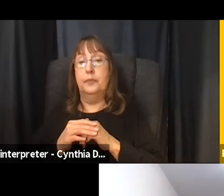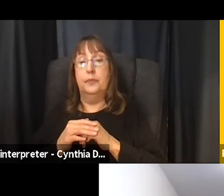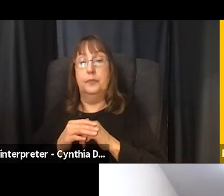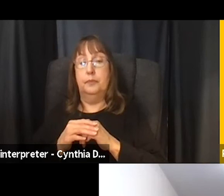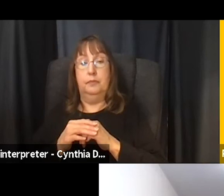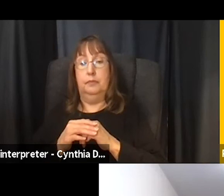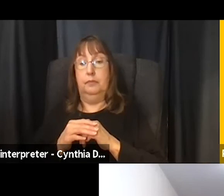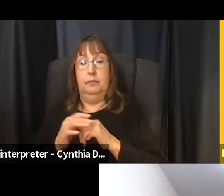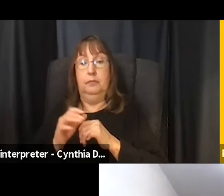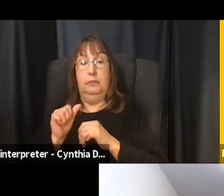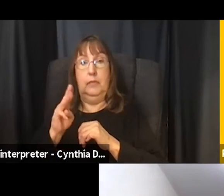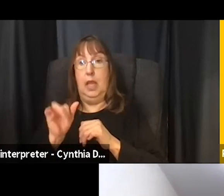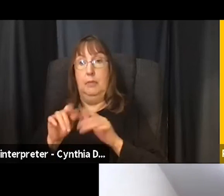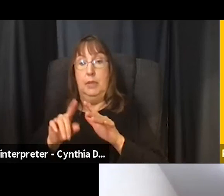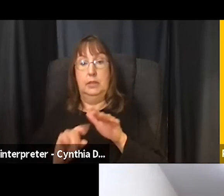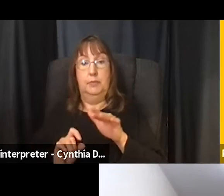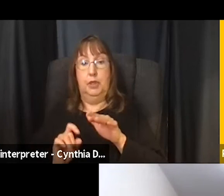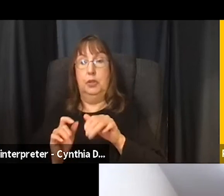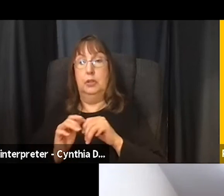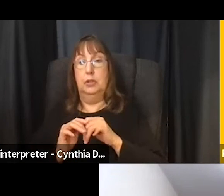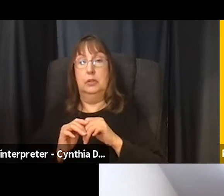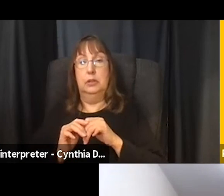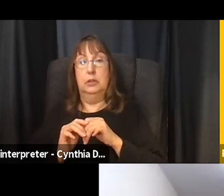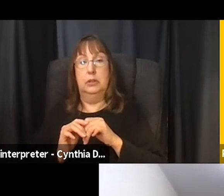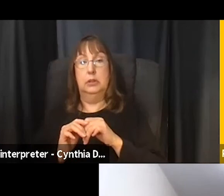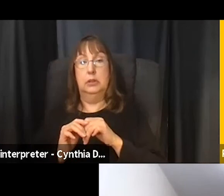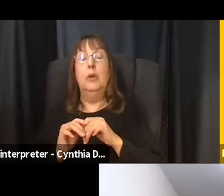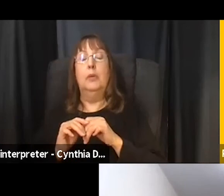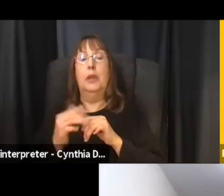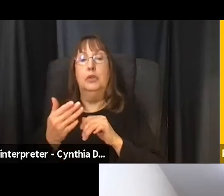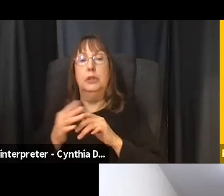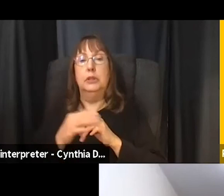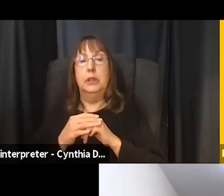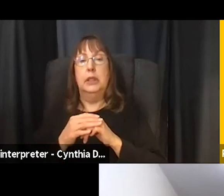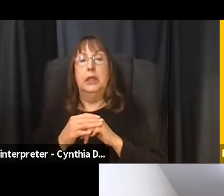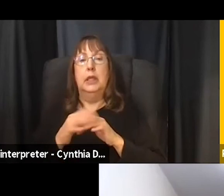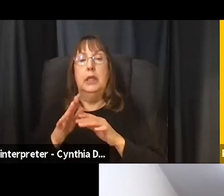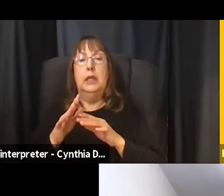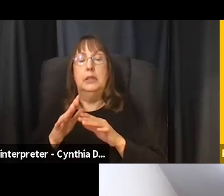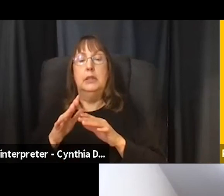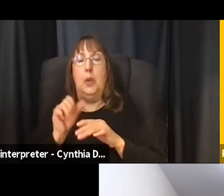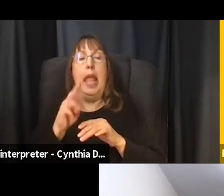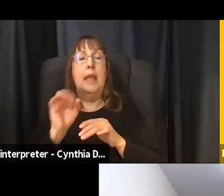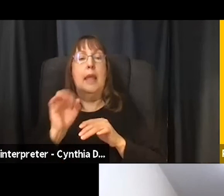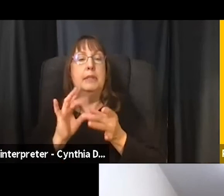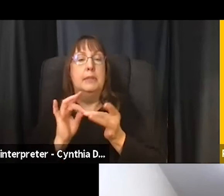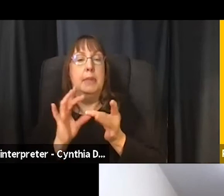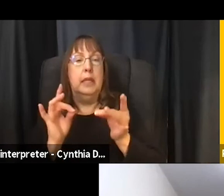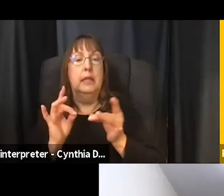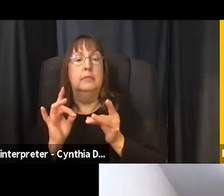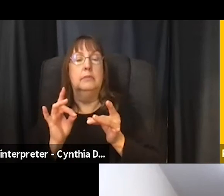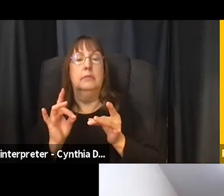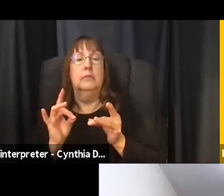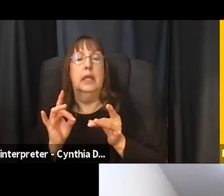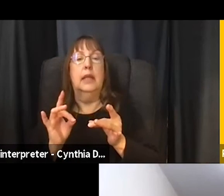Nothing in particular to that question. It's a little bit of a shift from my area.